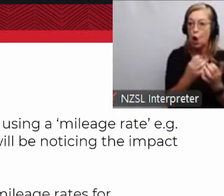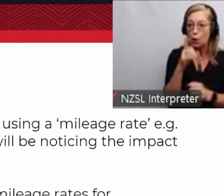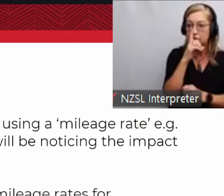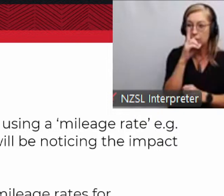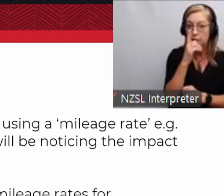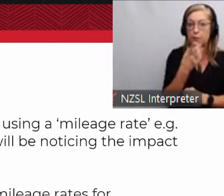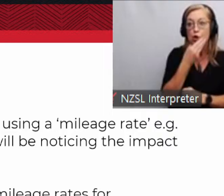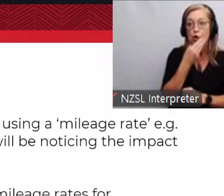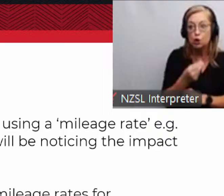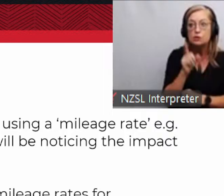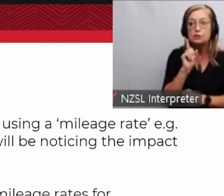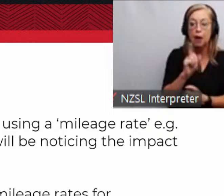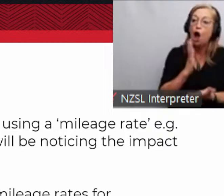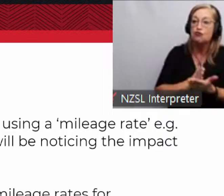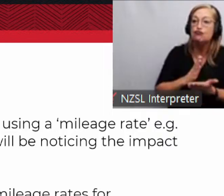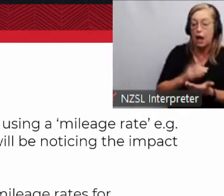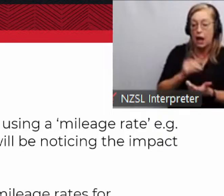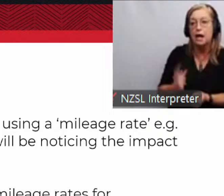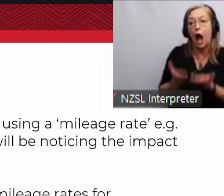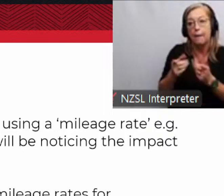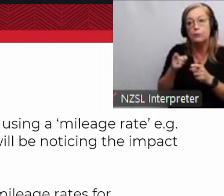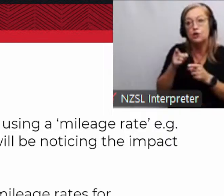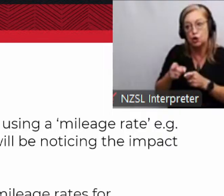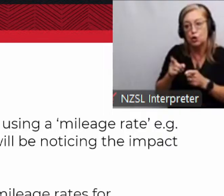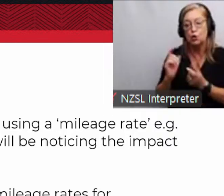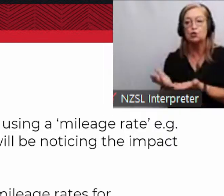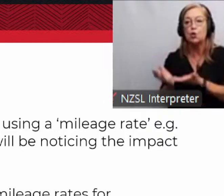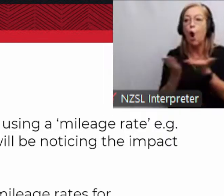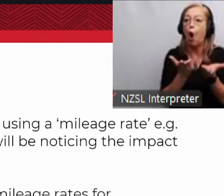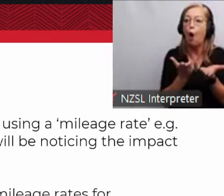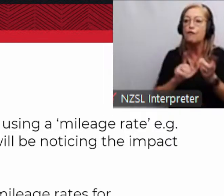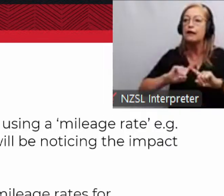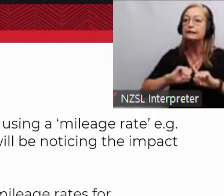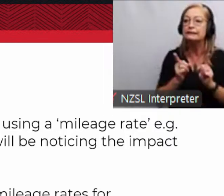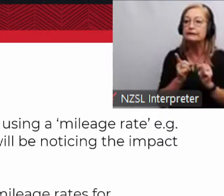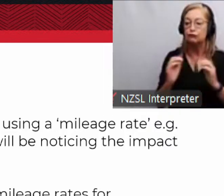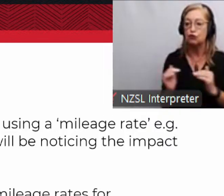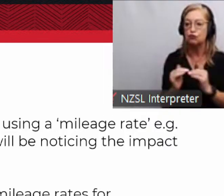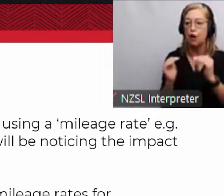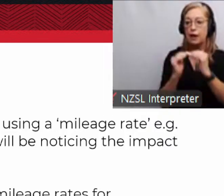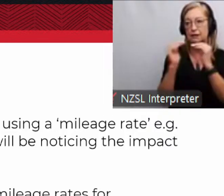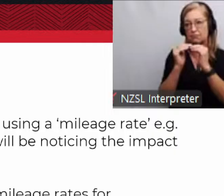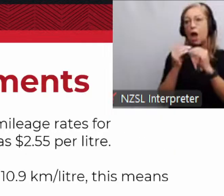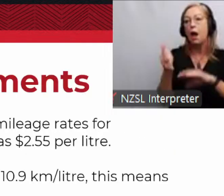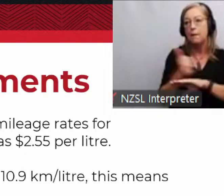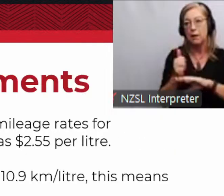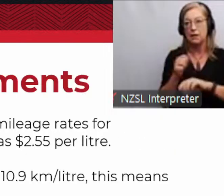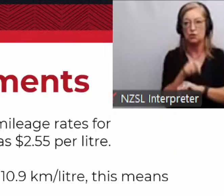discretion to offer a different rate based on specific circumstances.